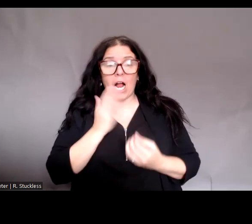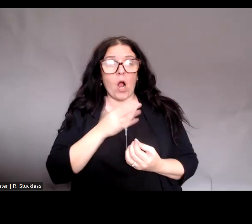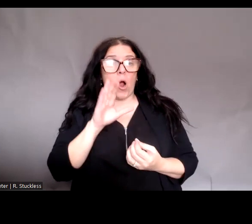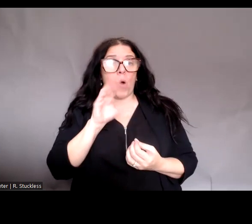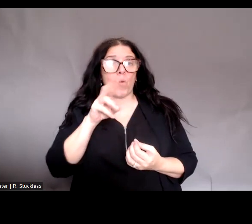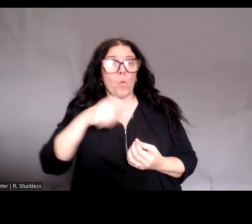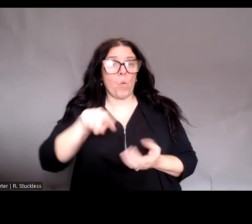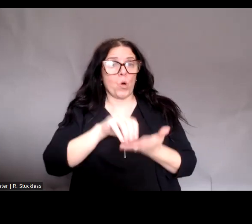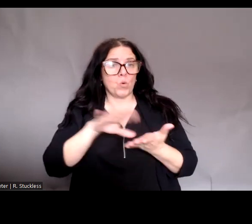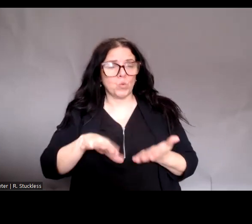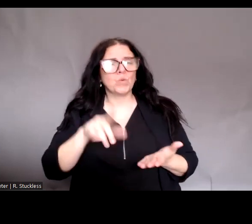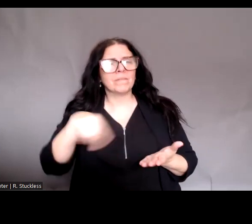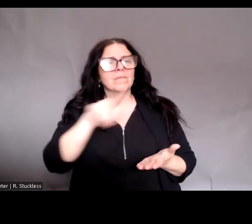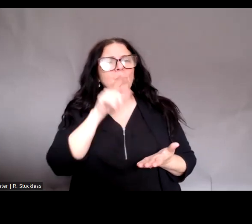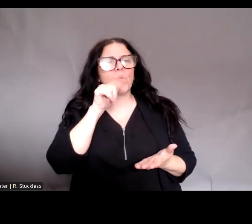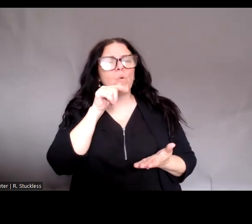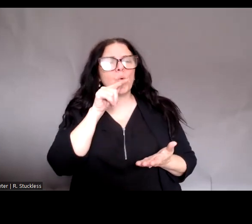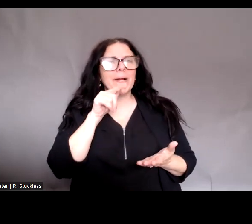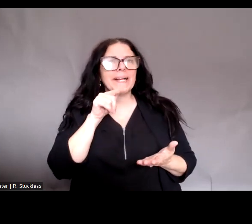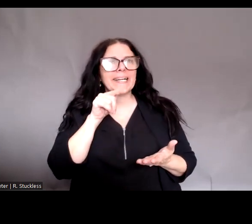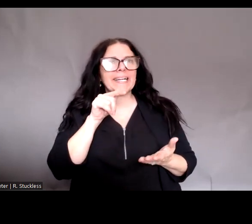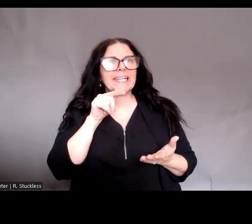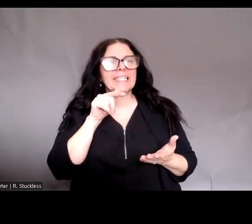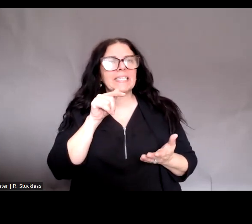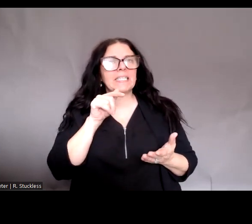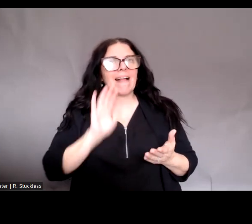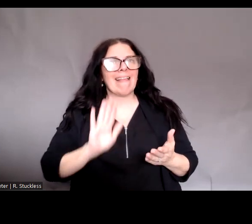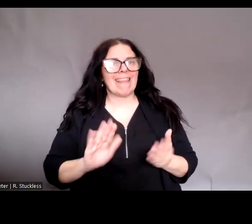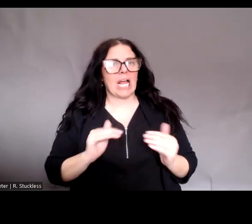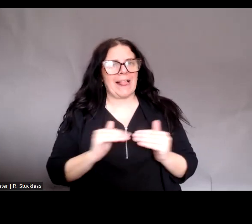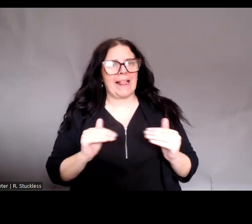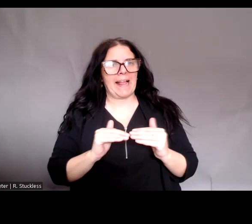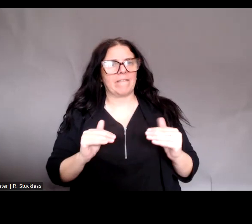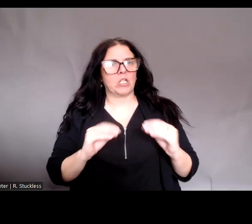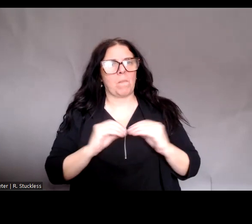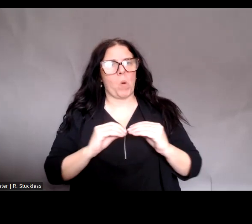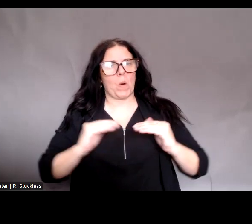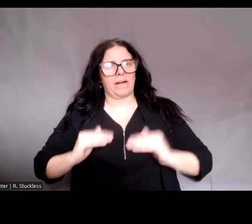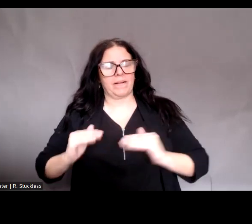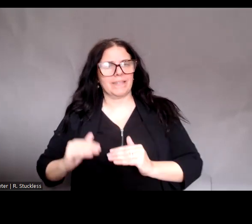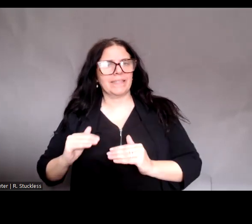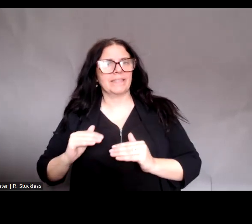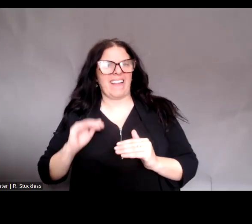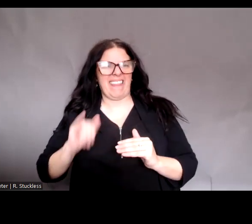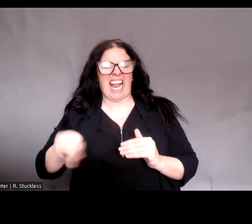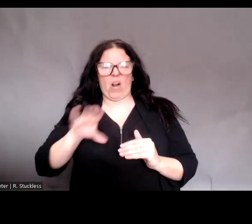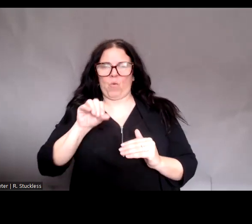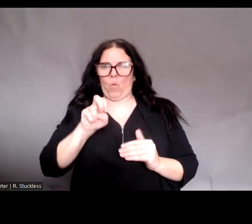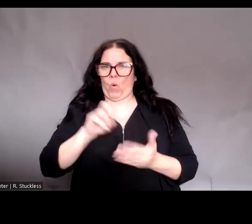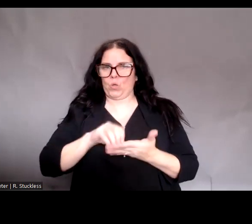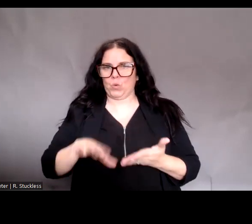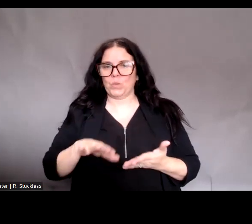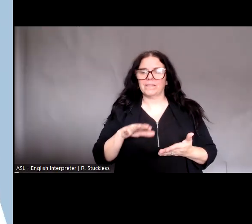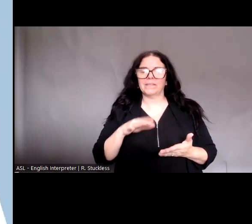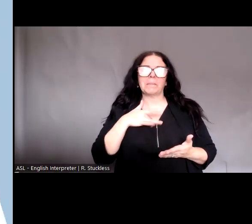students are the lower levels of students that we would normally see. So essential skills